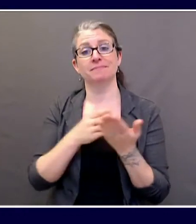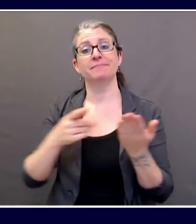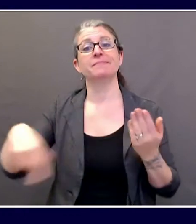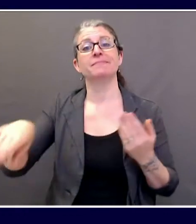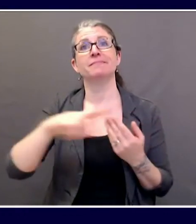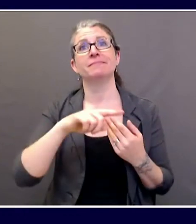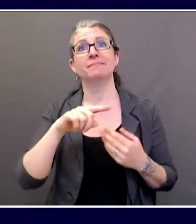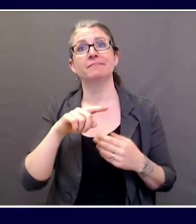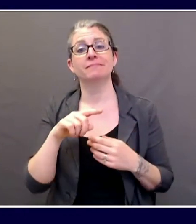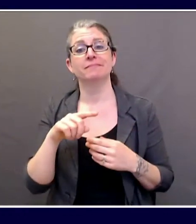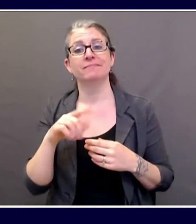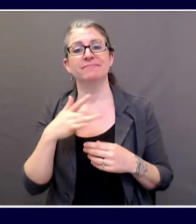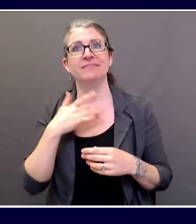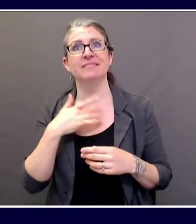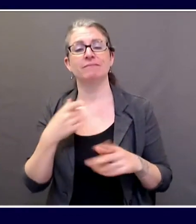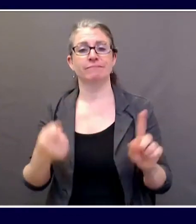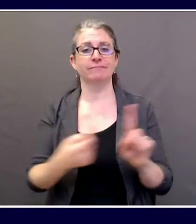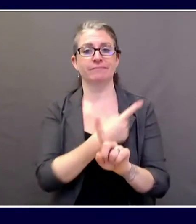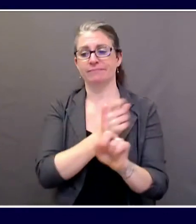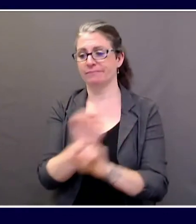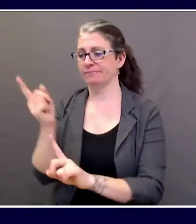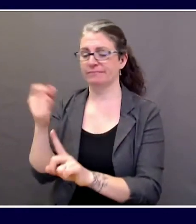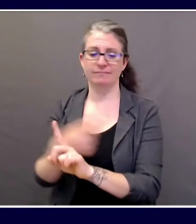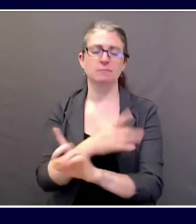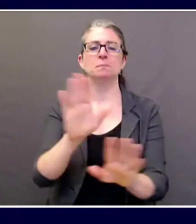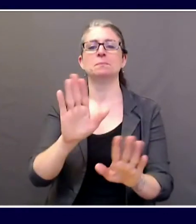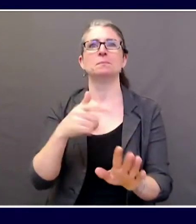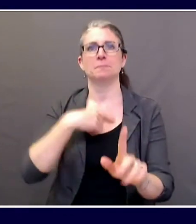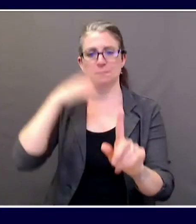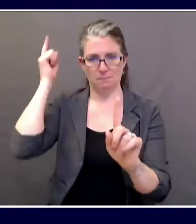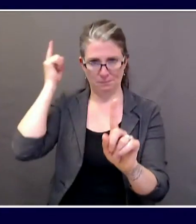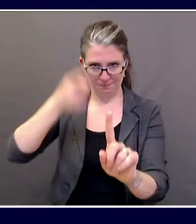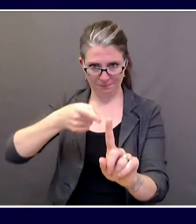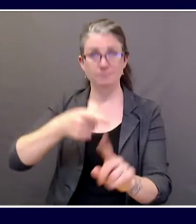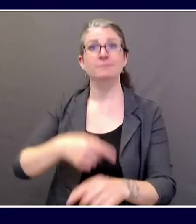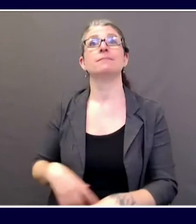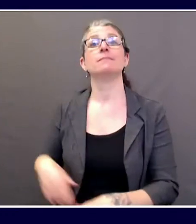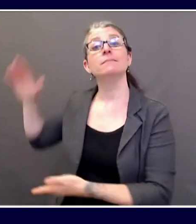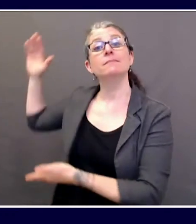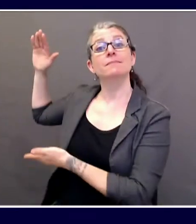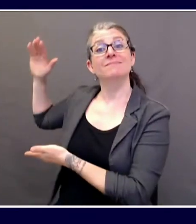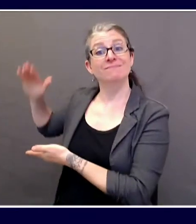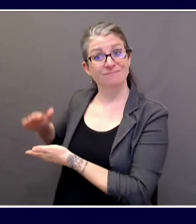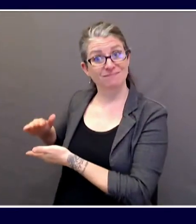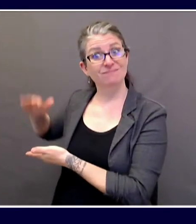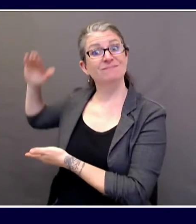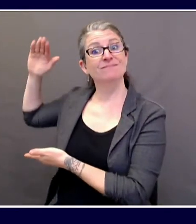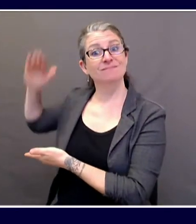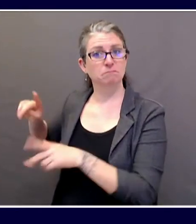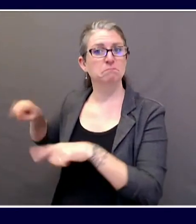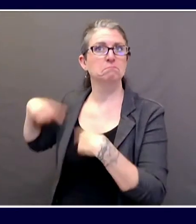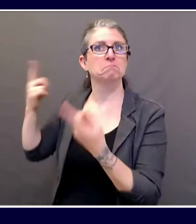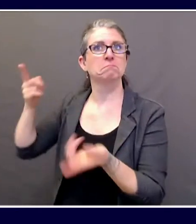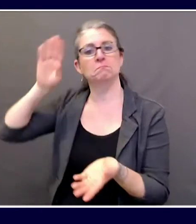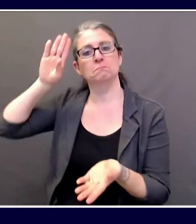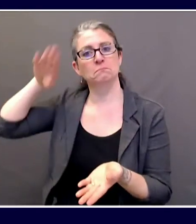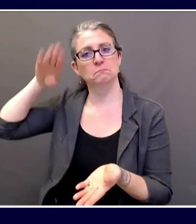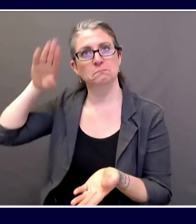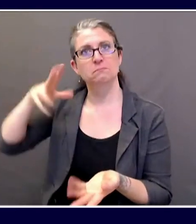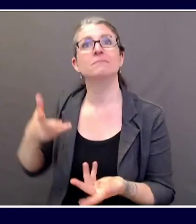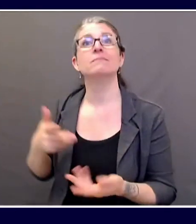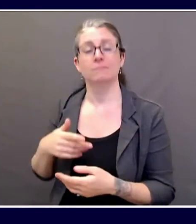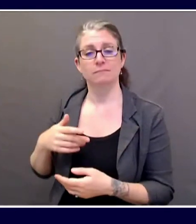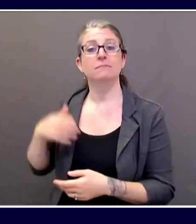that these fluctuations in supply are somewhat temporary. We hope, we anticipate, we've been told that